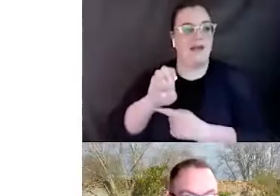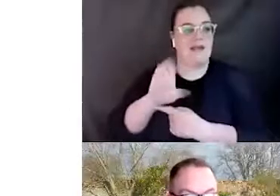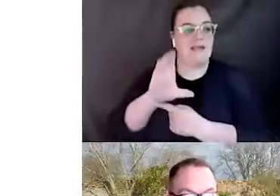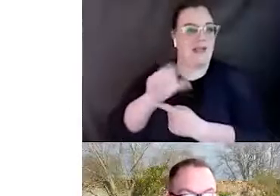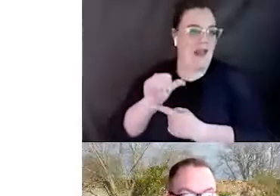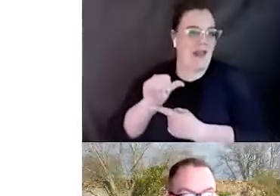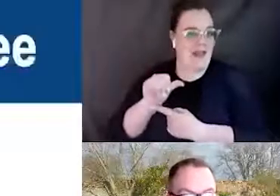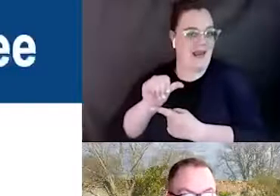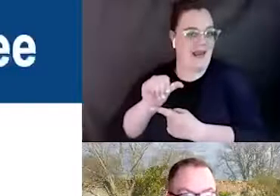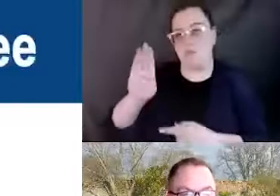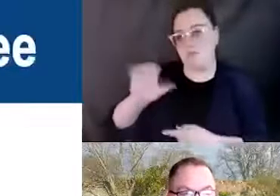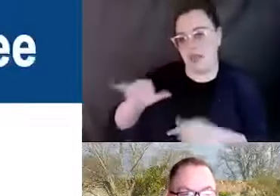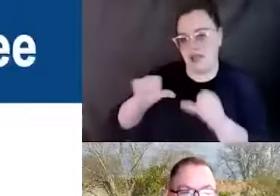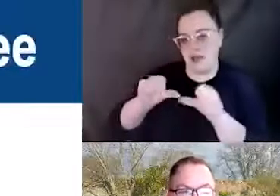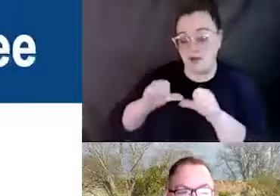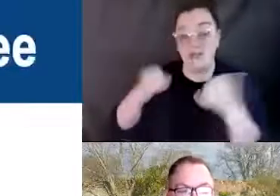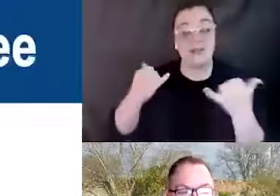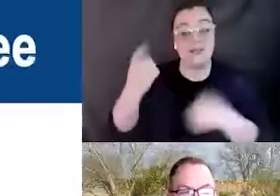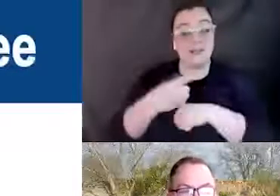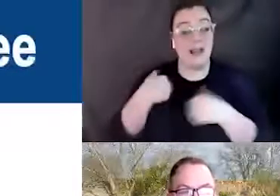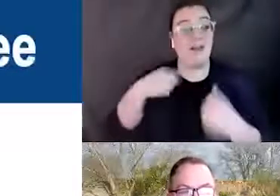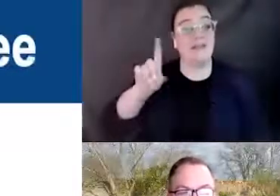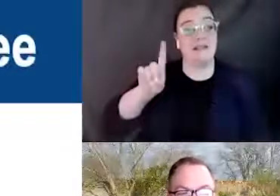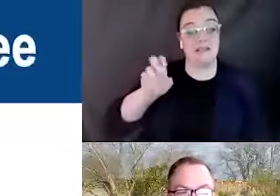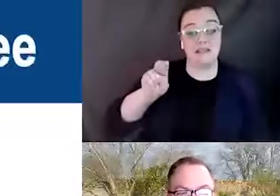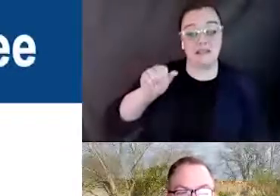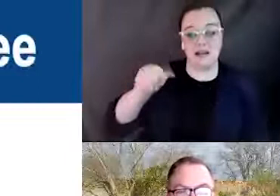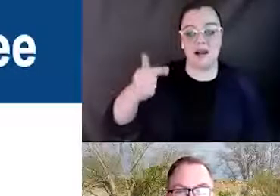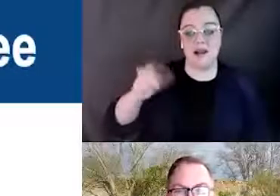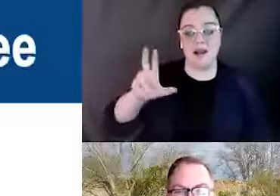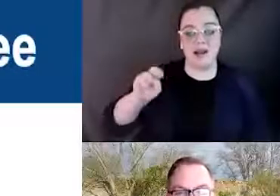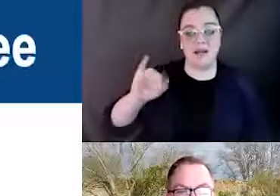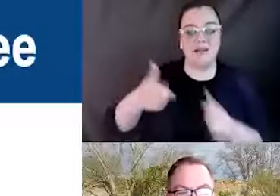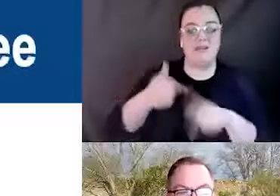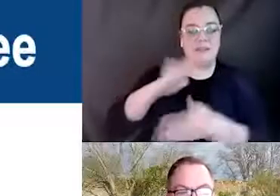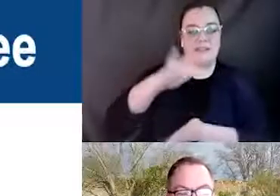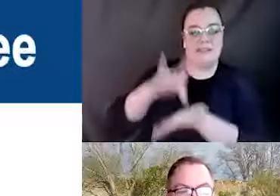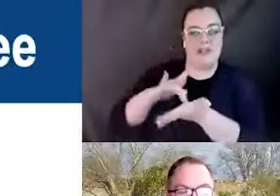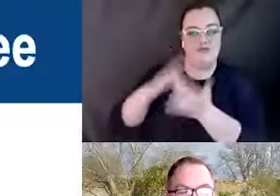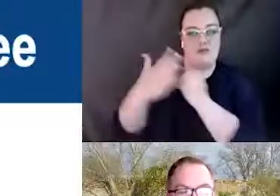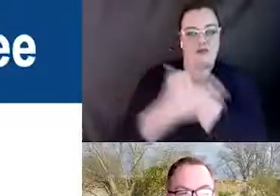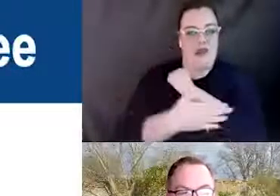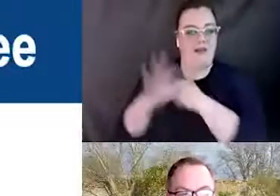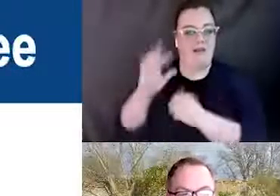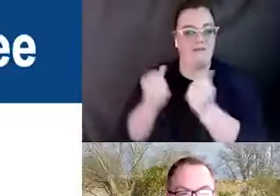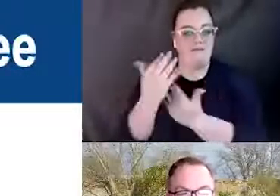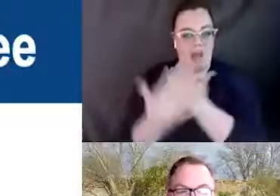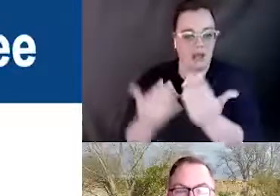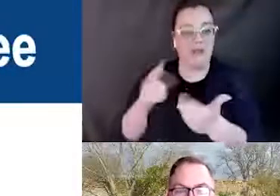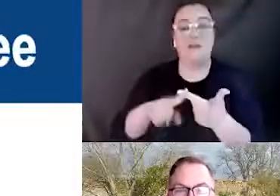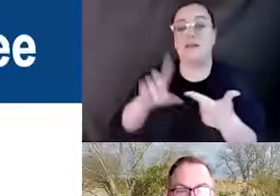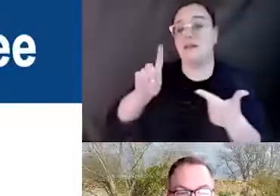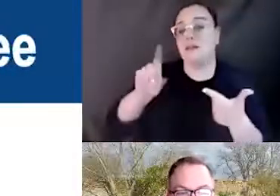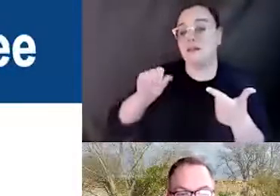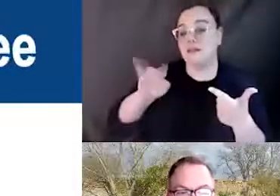Area. And today we have Dina Gunning from Central County Fire in San Mateo County, Daniel Holmesy with the City and